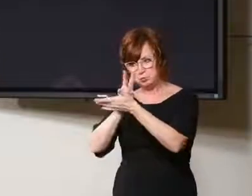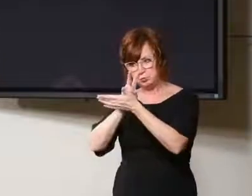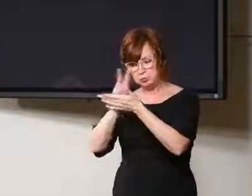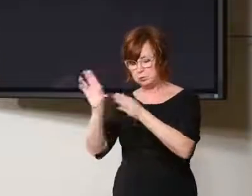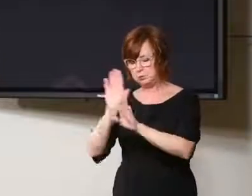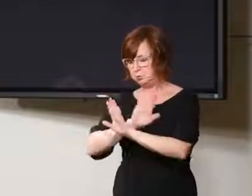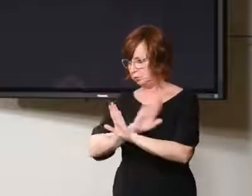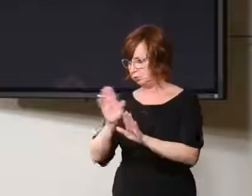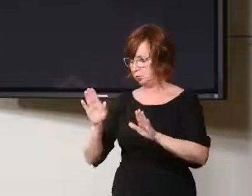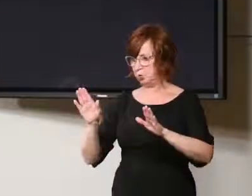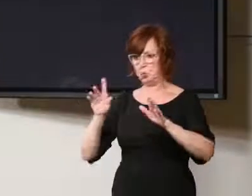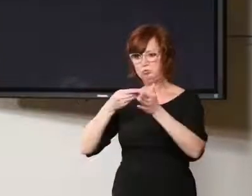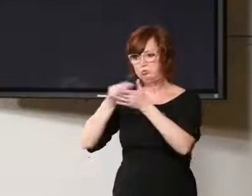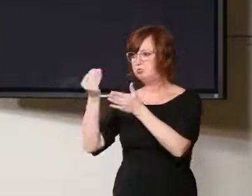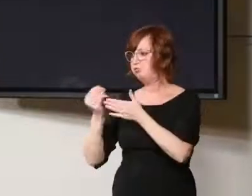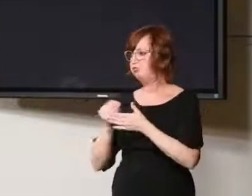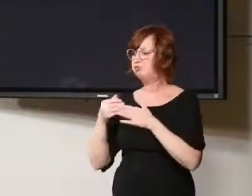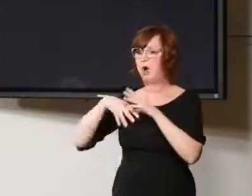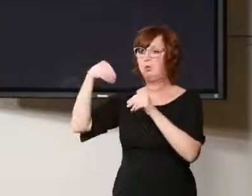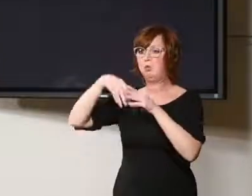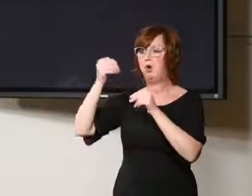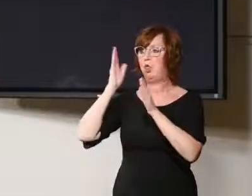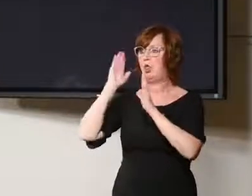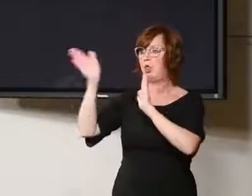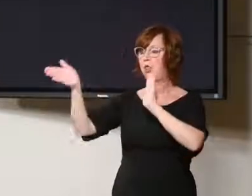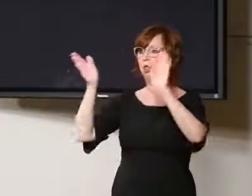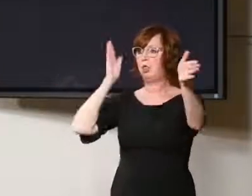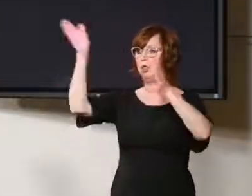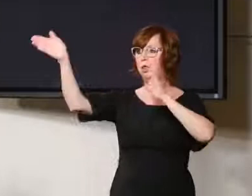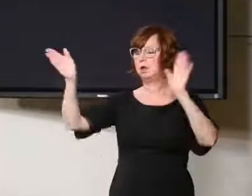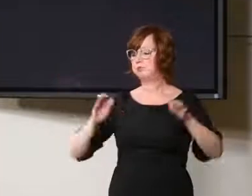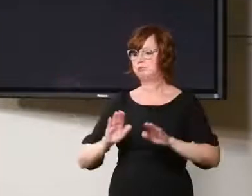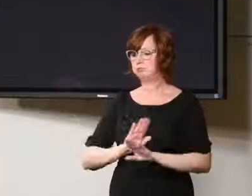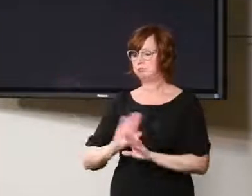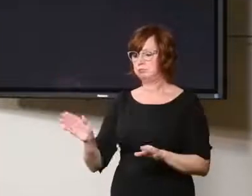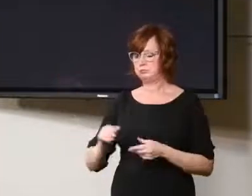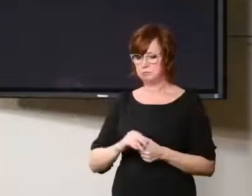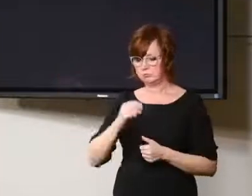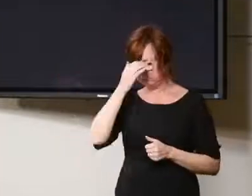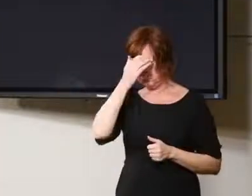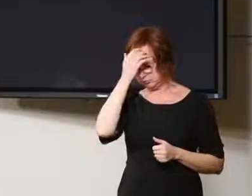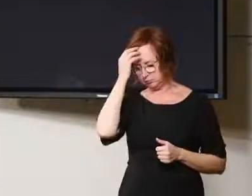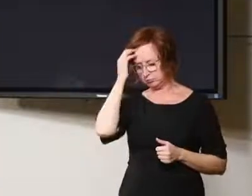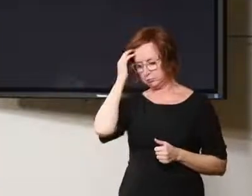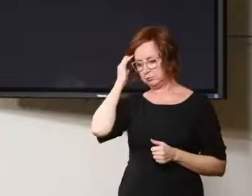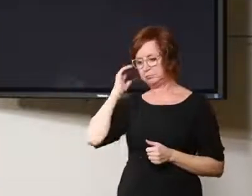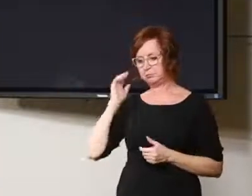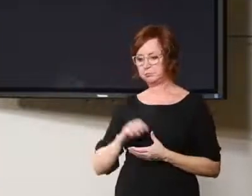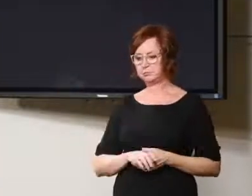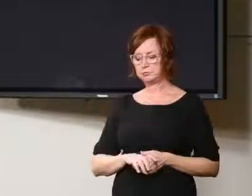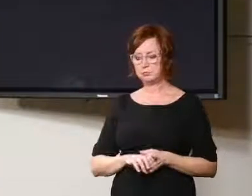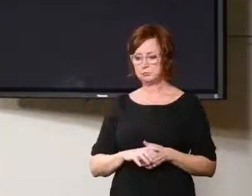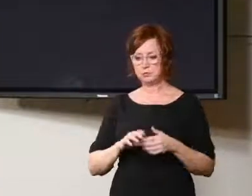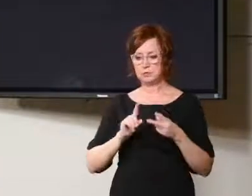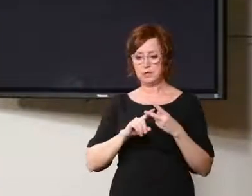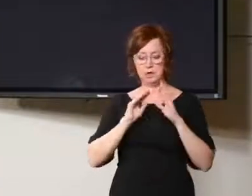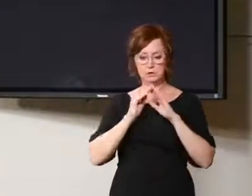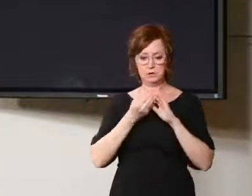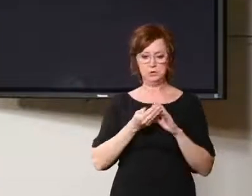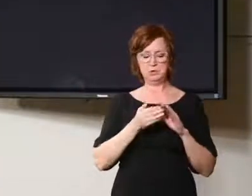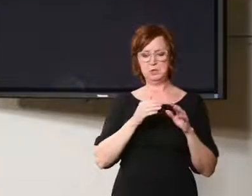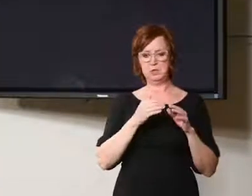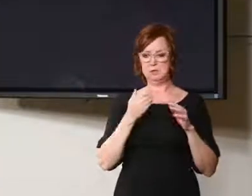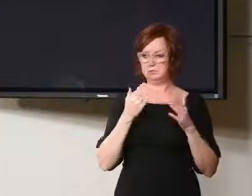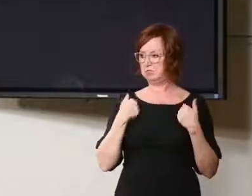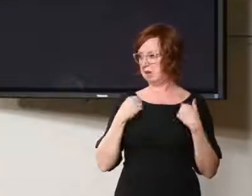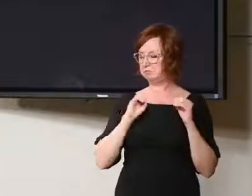remember that up to 30% of people in the community may develop either no symptoms, that's about 10%, or